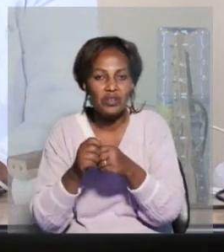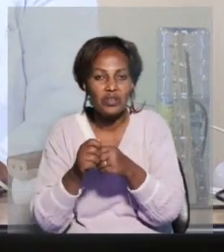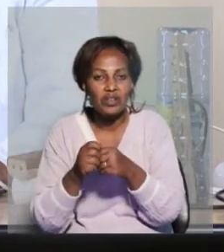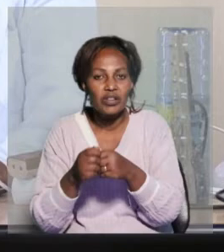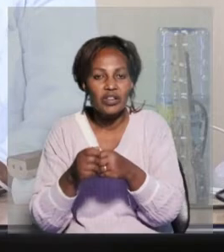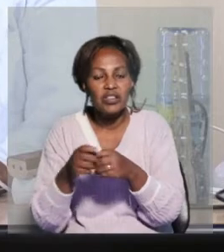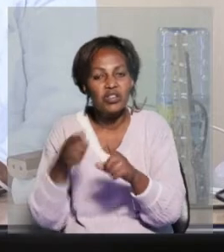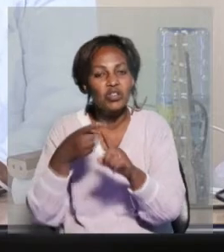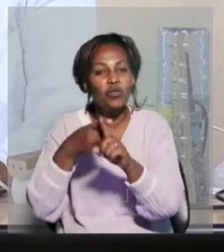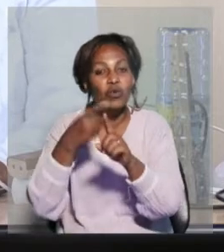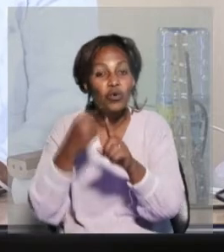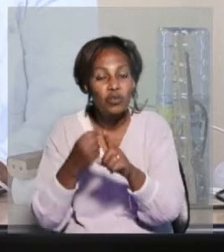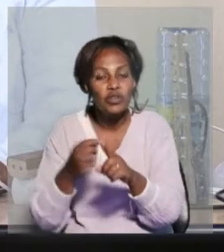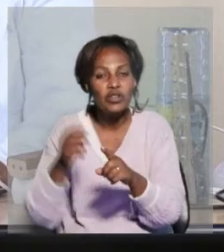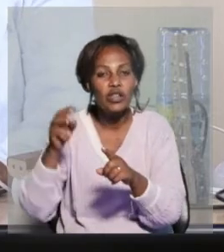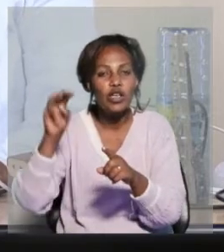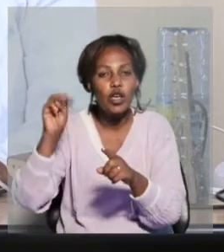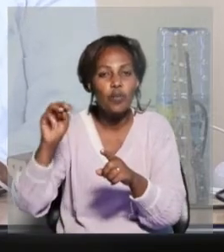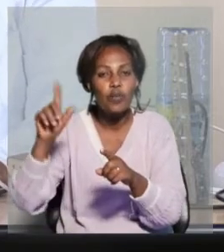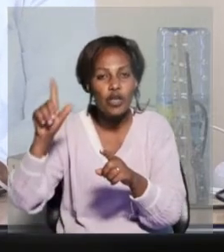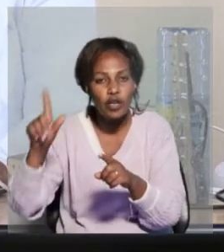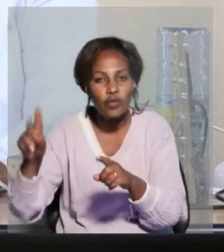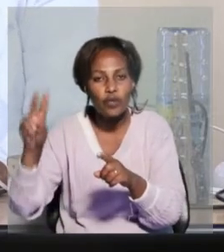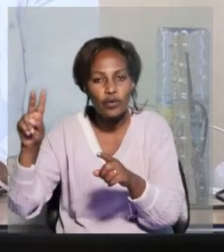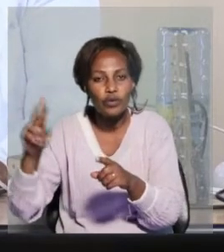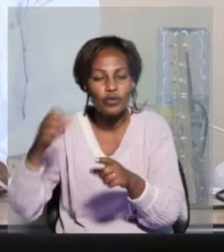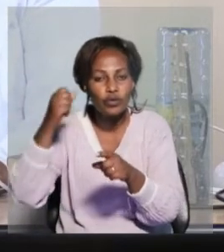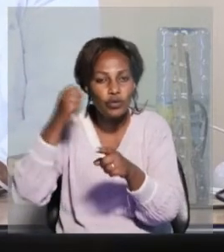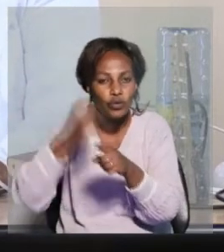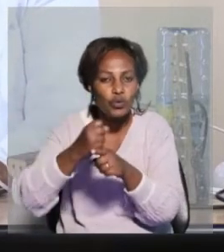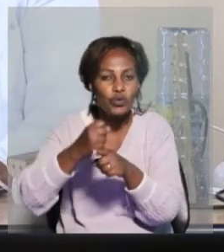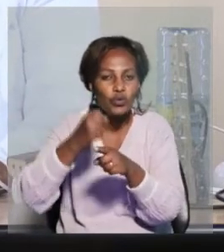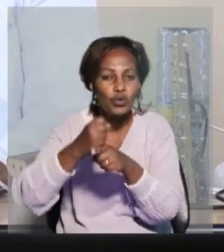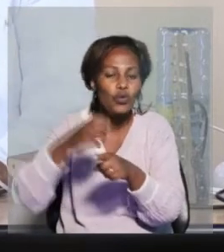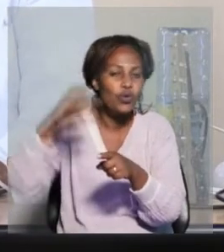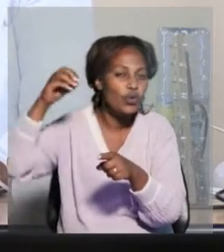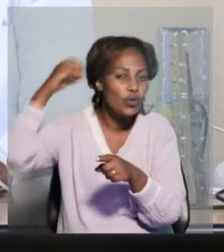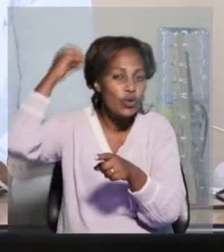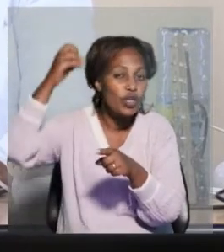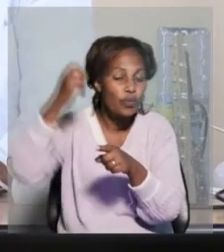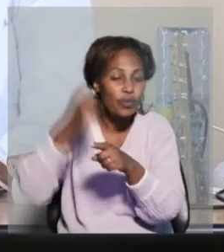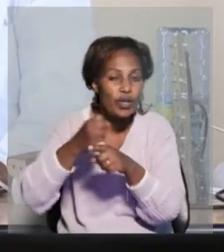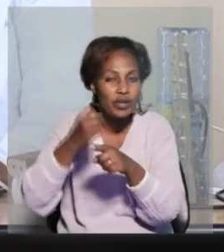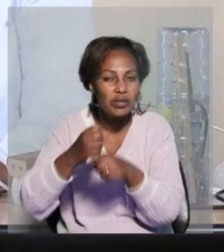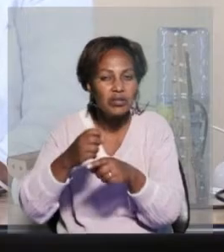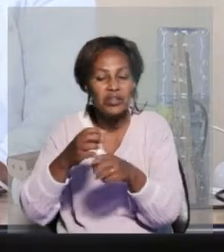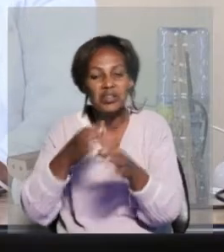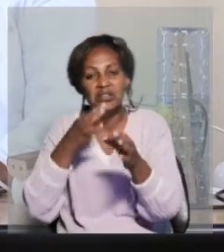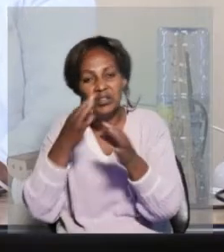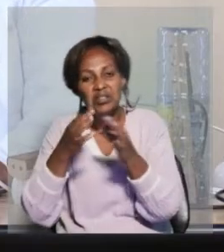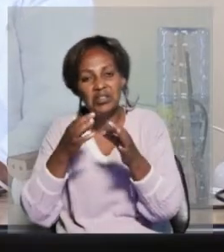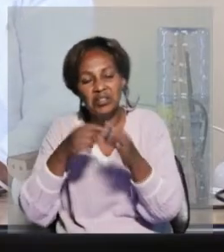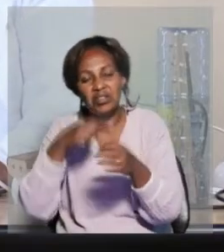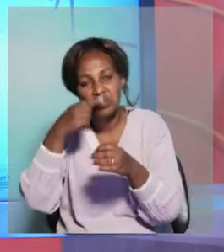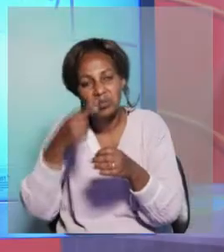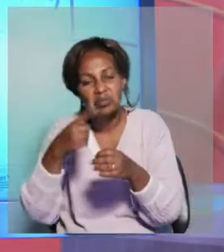in the form of millivolt for the solar panel tells us some information about what we